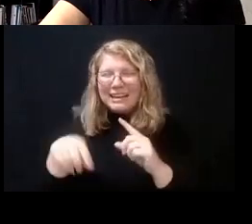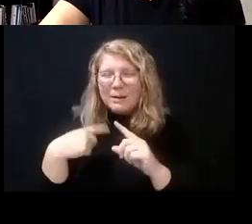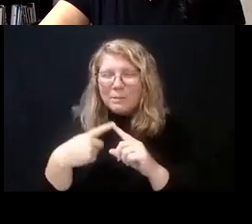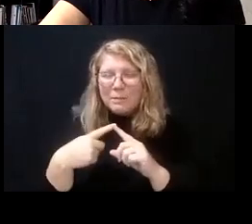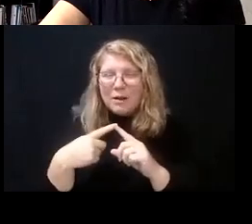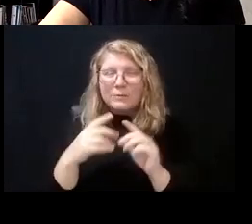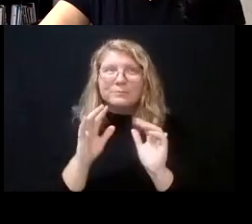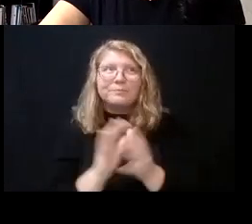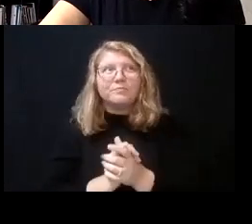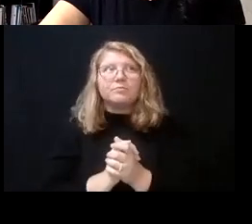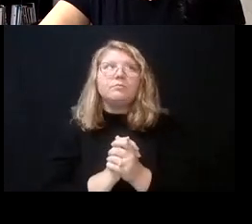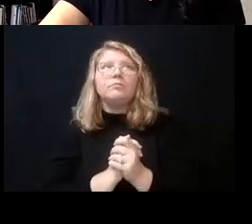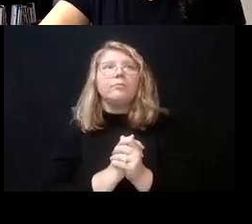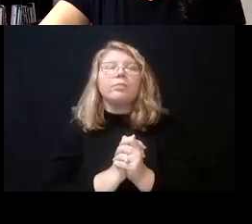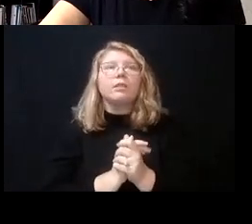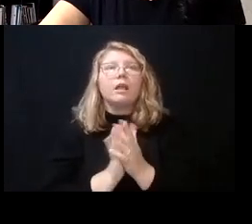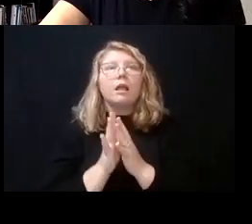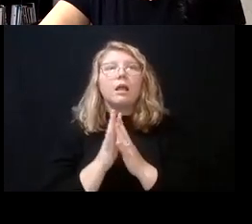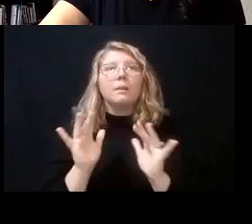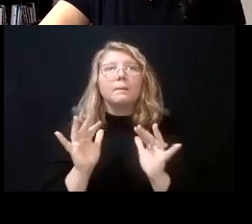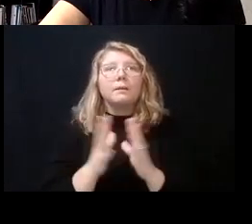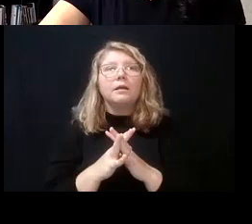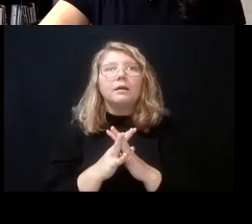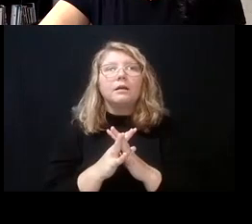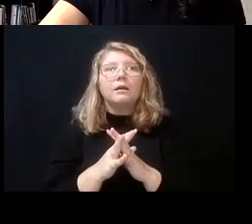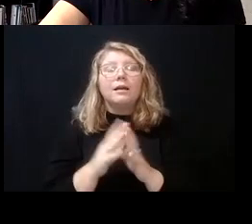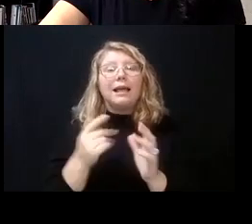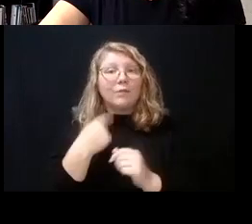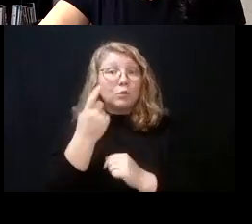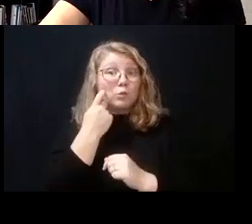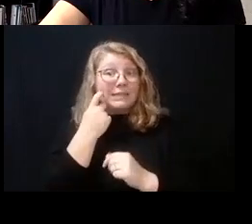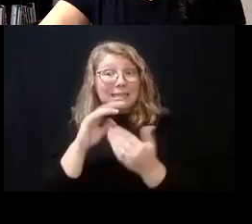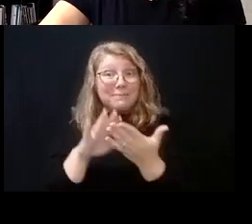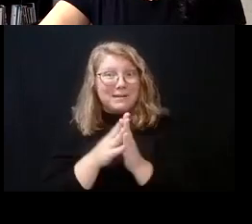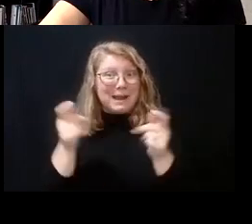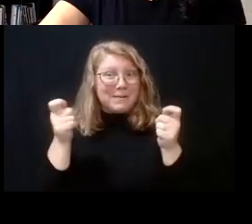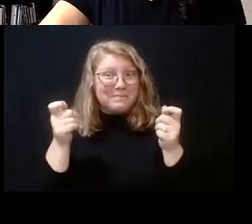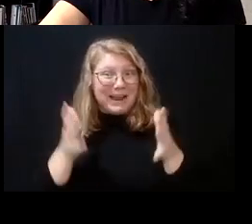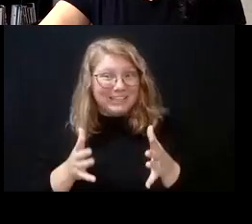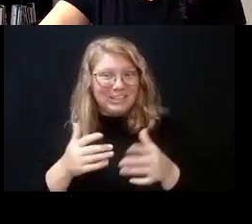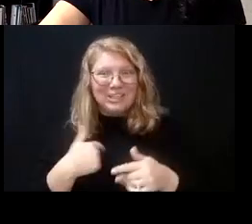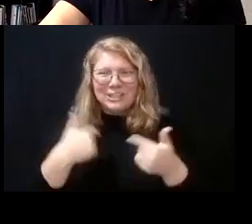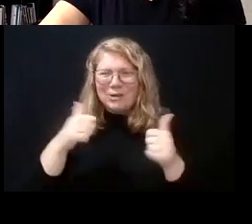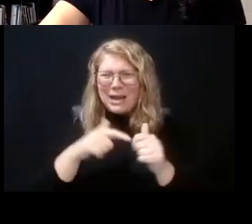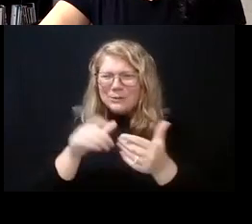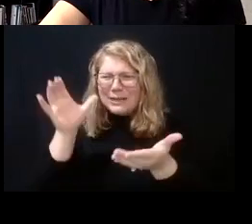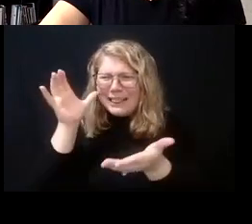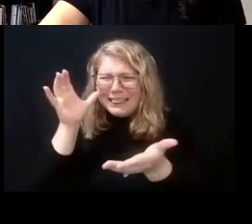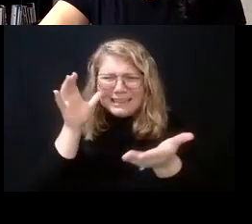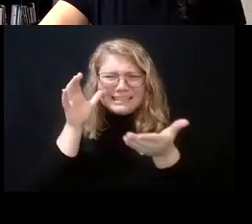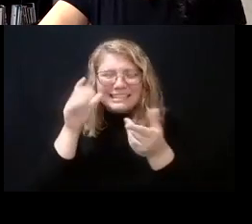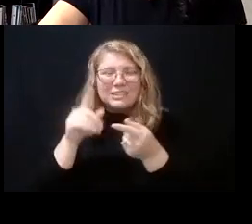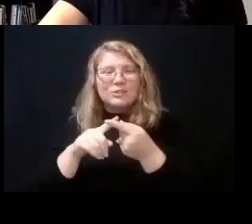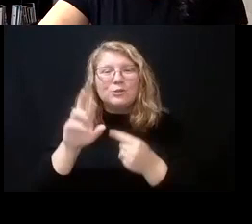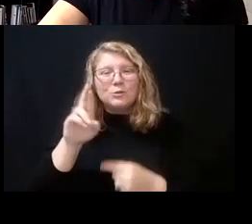and you know, as I've recently become a manager, and I've been trying to listen to a lot of the work that Brene Brown has